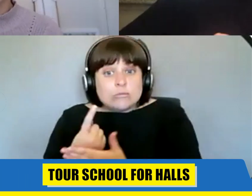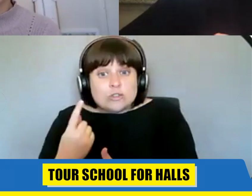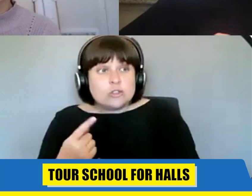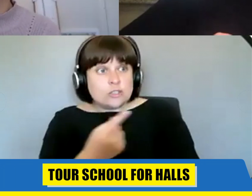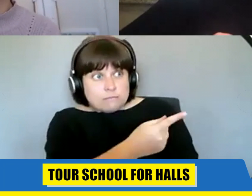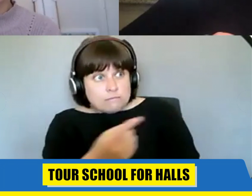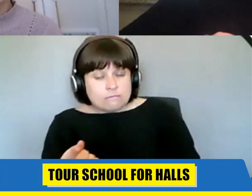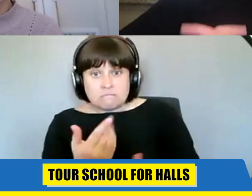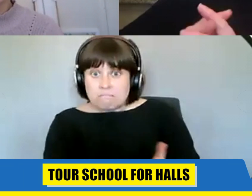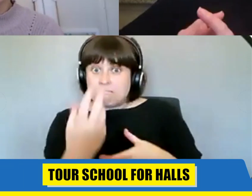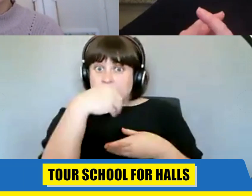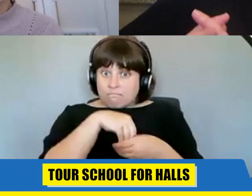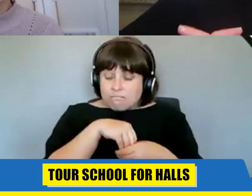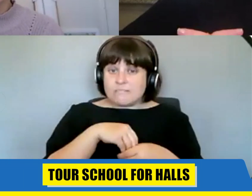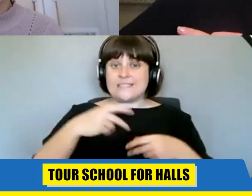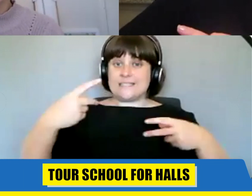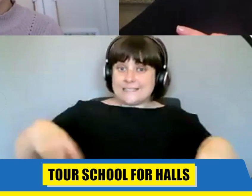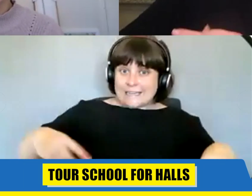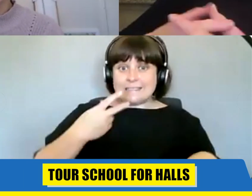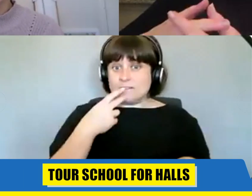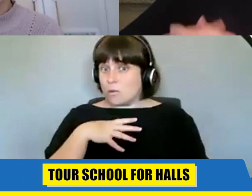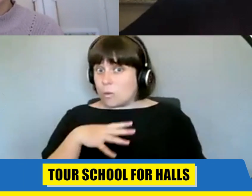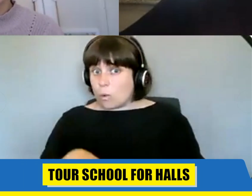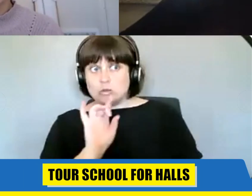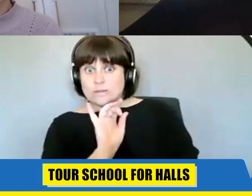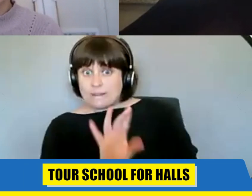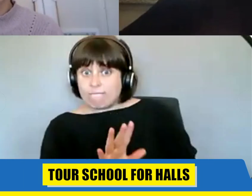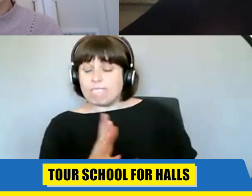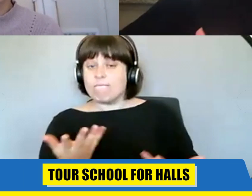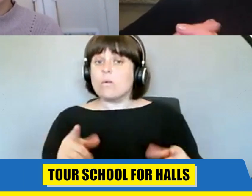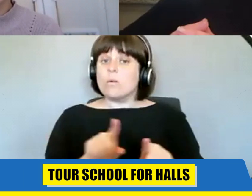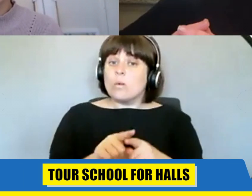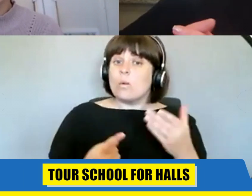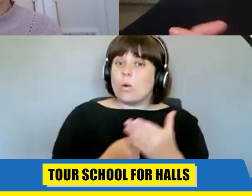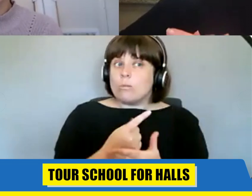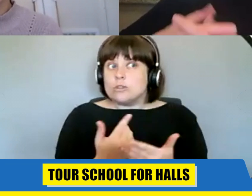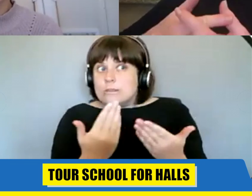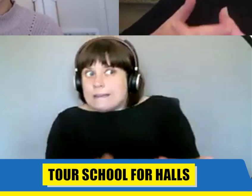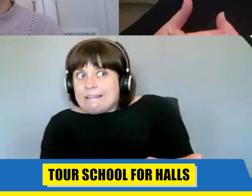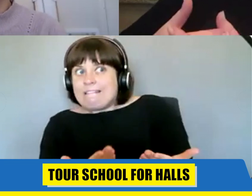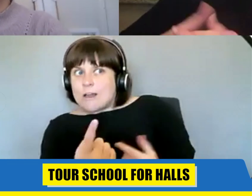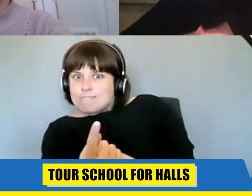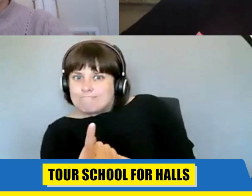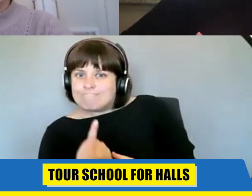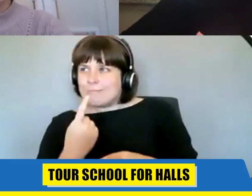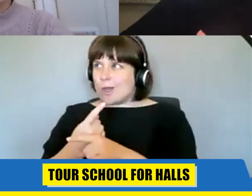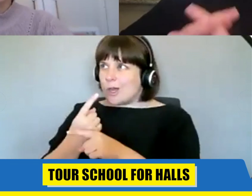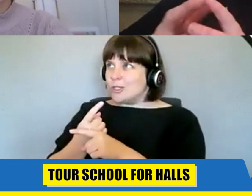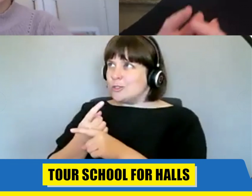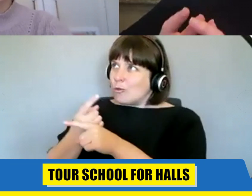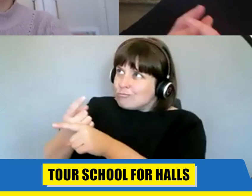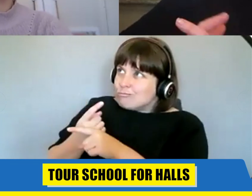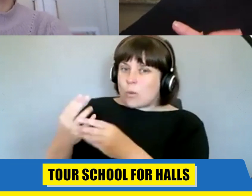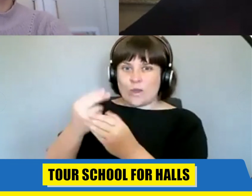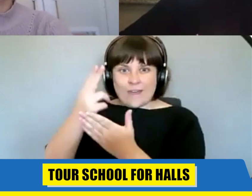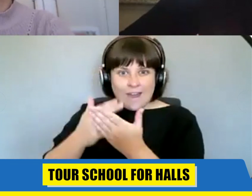involved in dance if you want to yourself, and opportunities to talk to the artists and ask the artists questions and